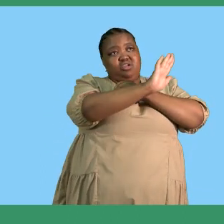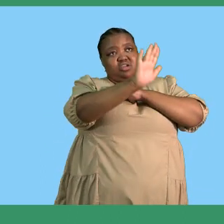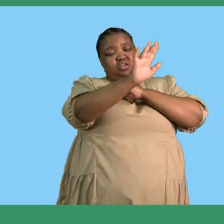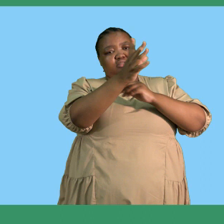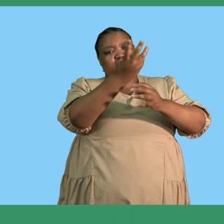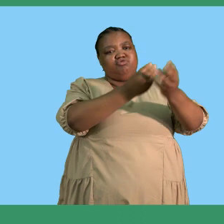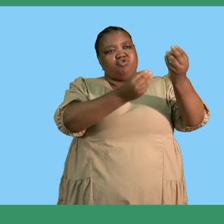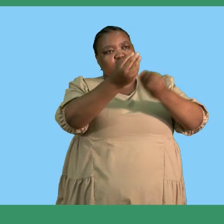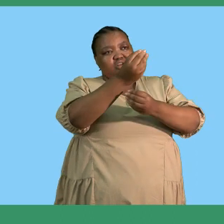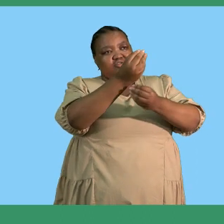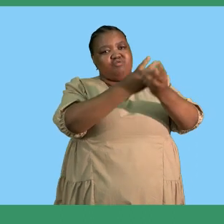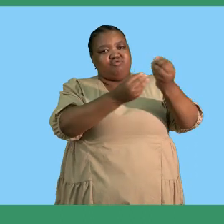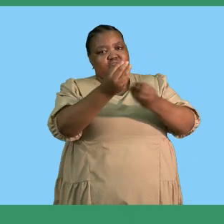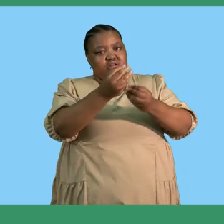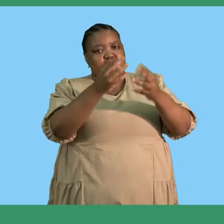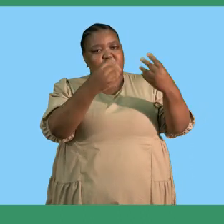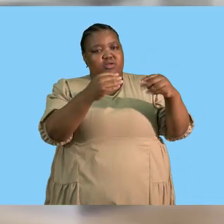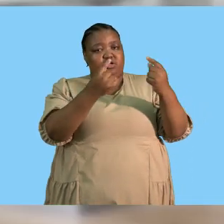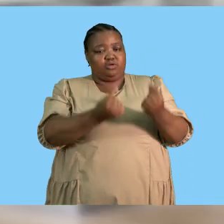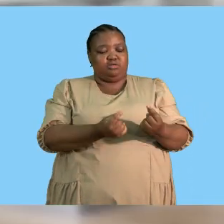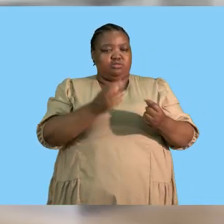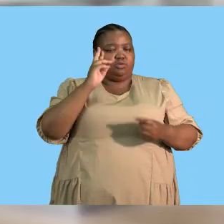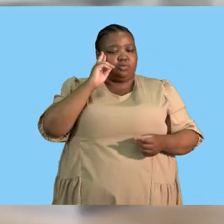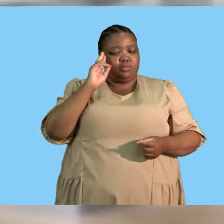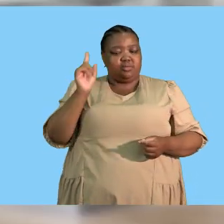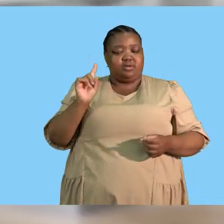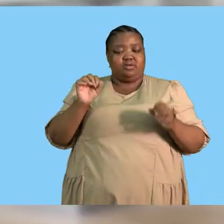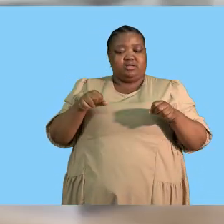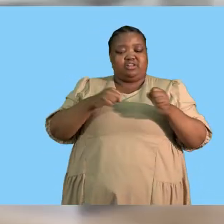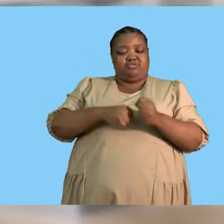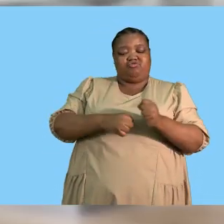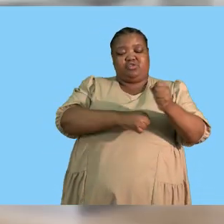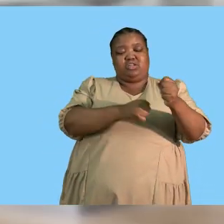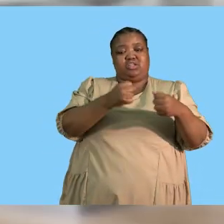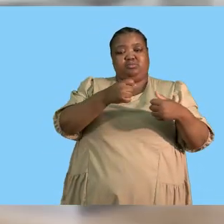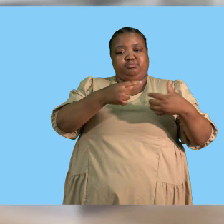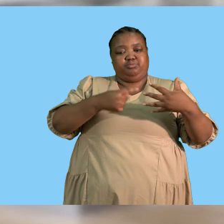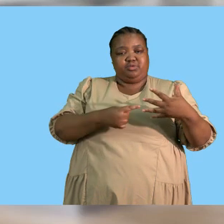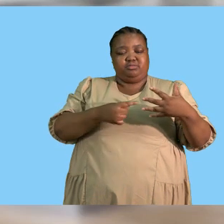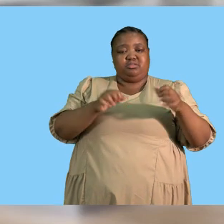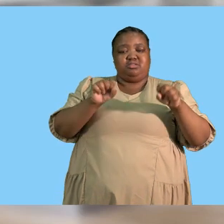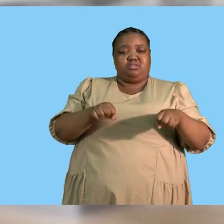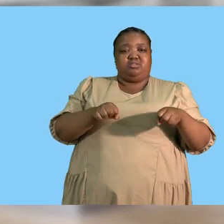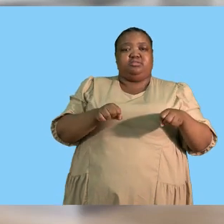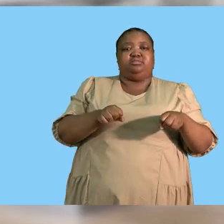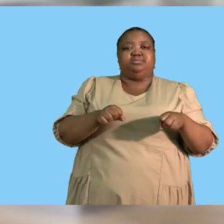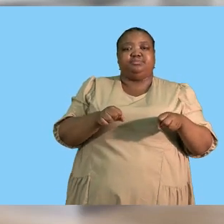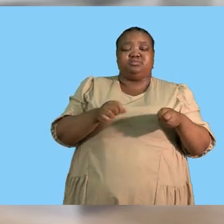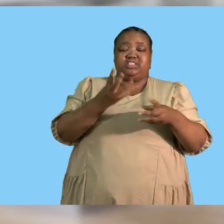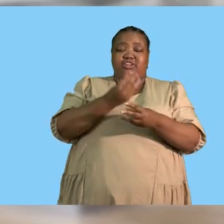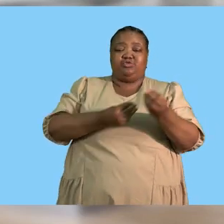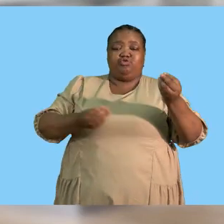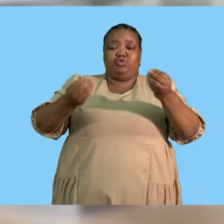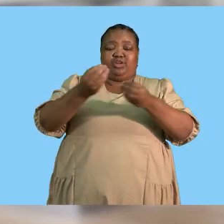help you to remember that, it means I need to come up with strategies of how I can best deal